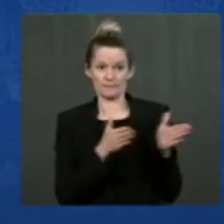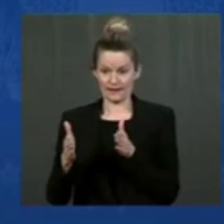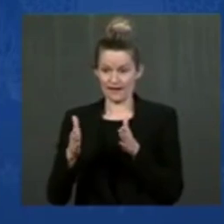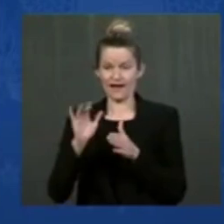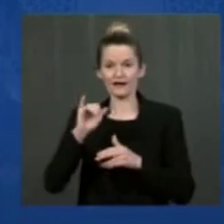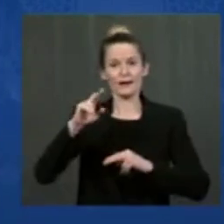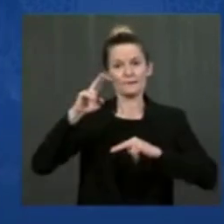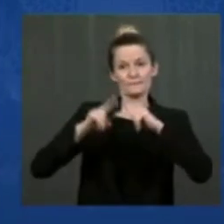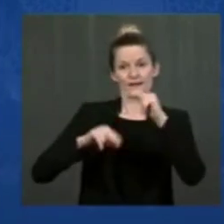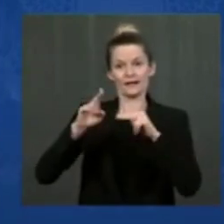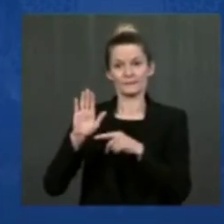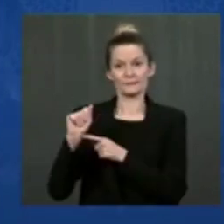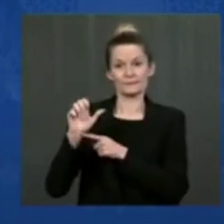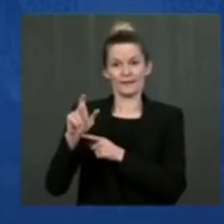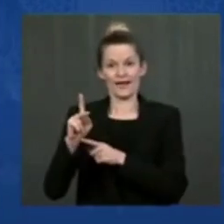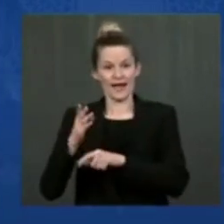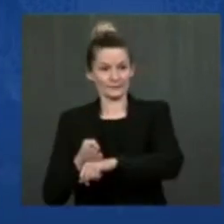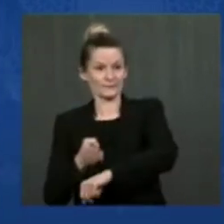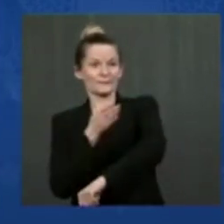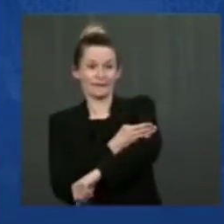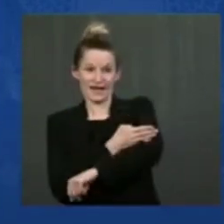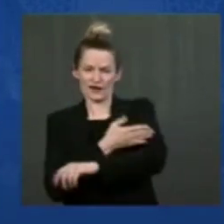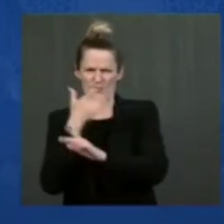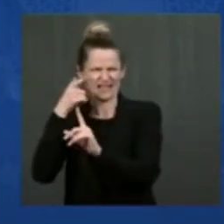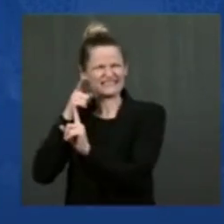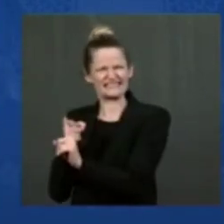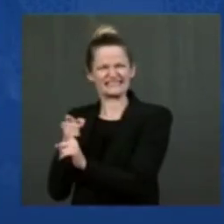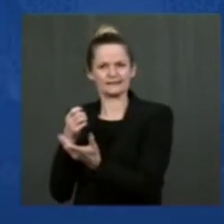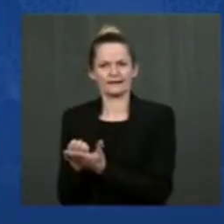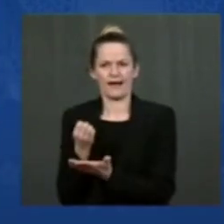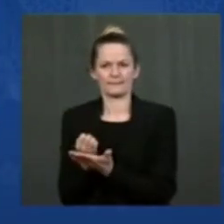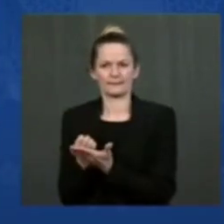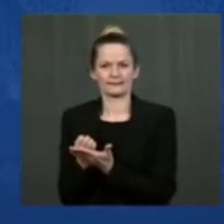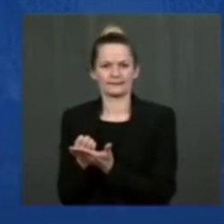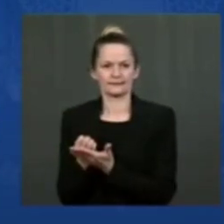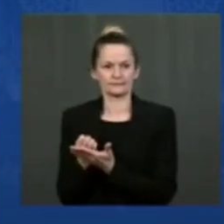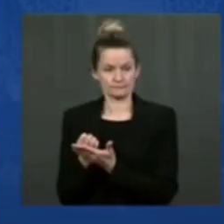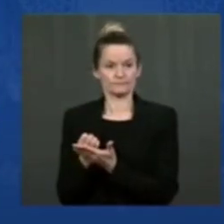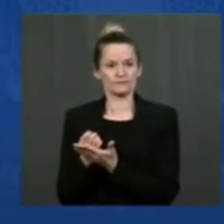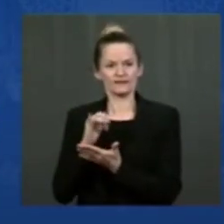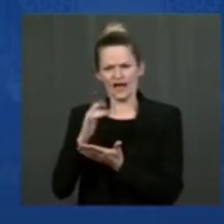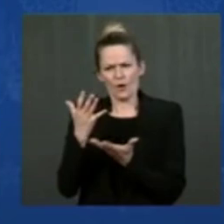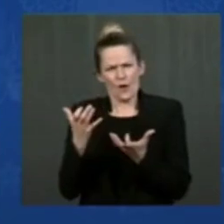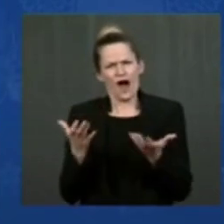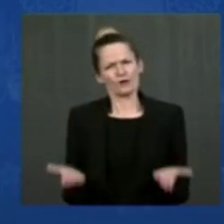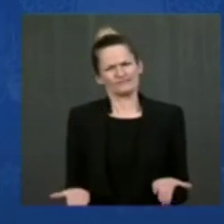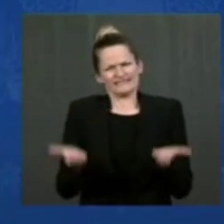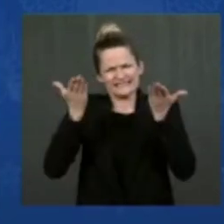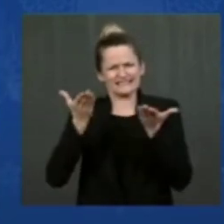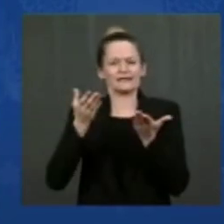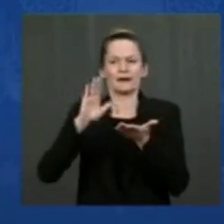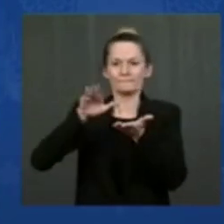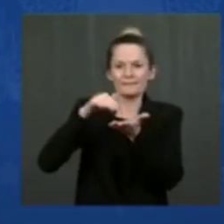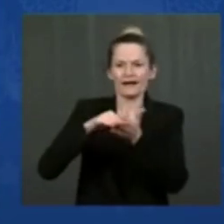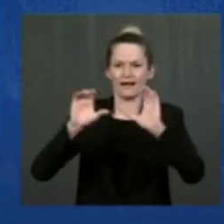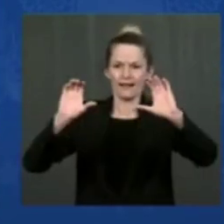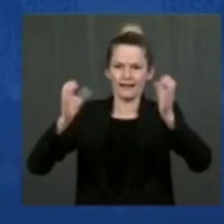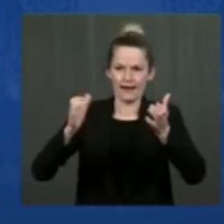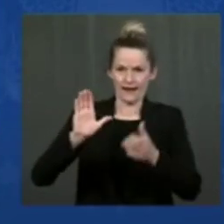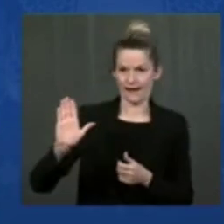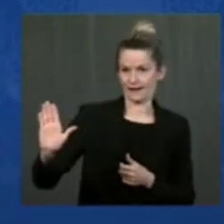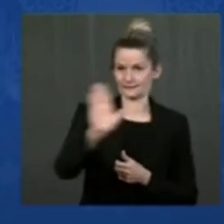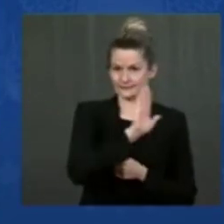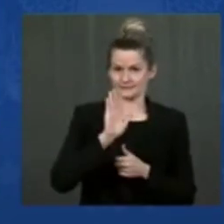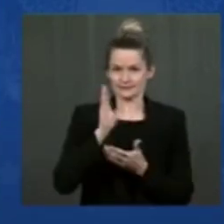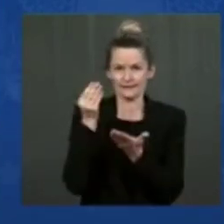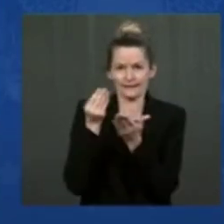rewards hard work, that rebuilds the middle class, that restores the American dream. We've all heard the President talk about that, whether it's in front of a TV